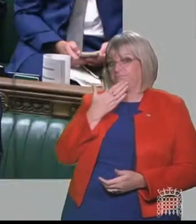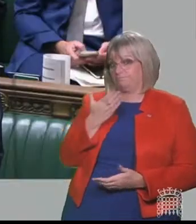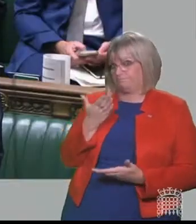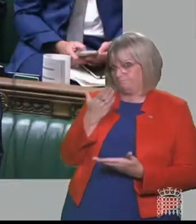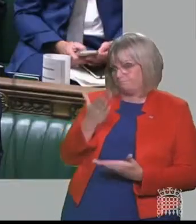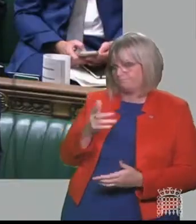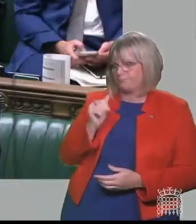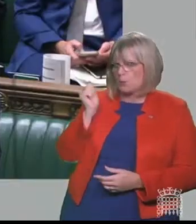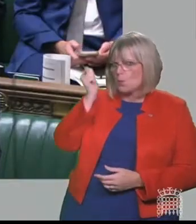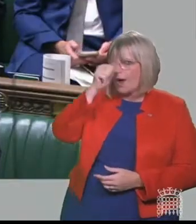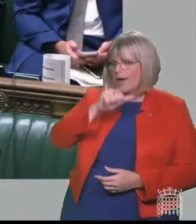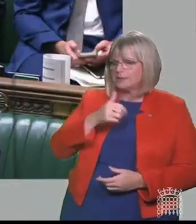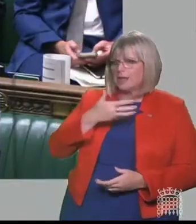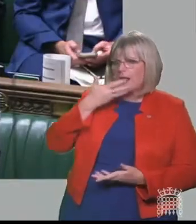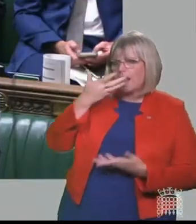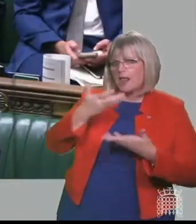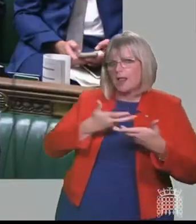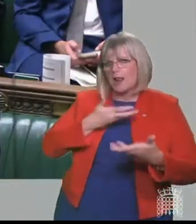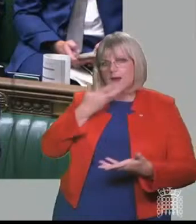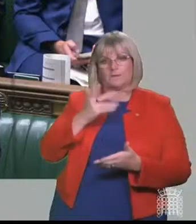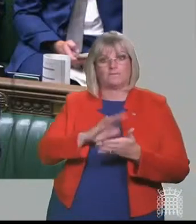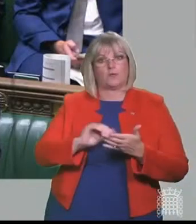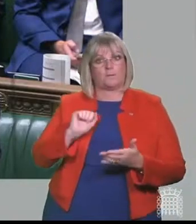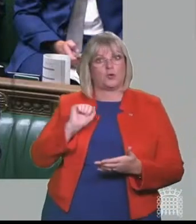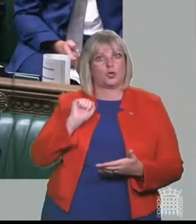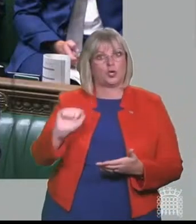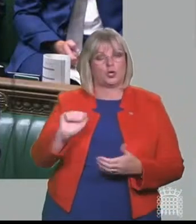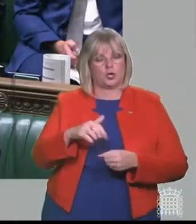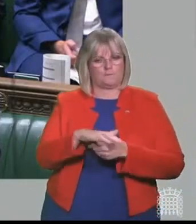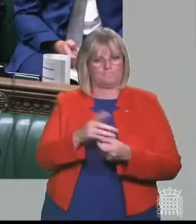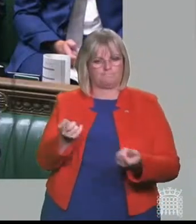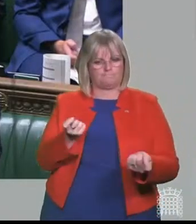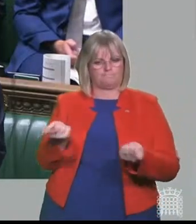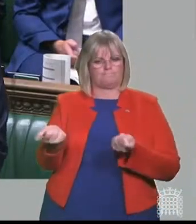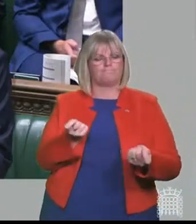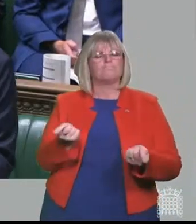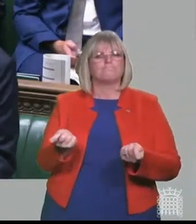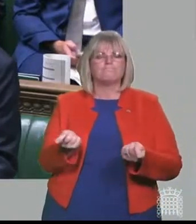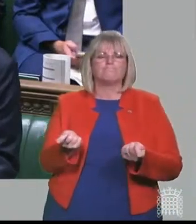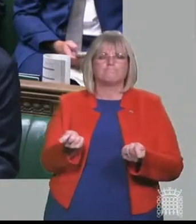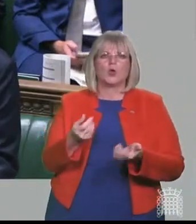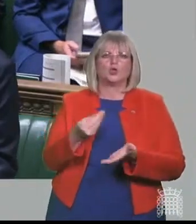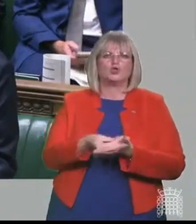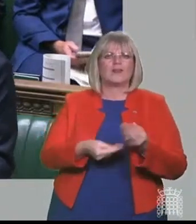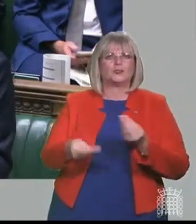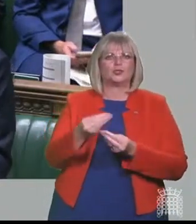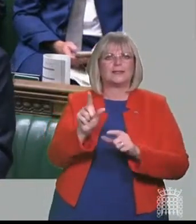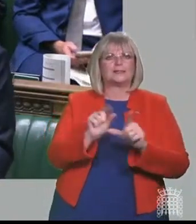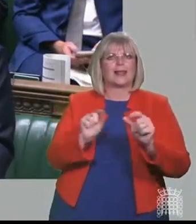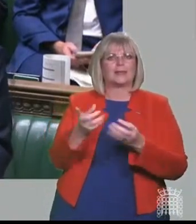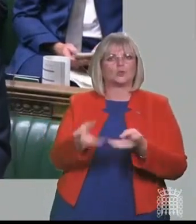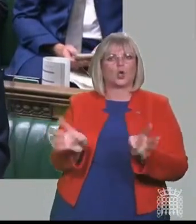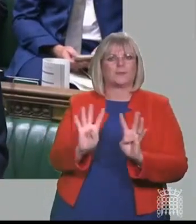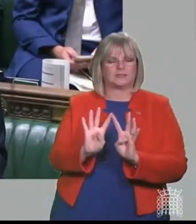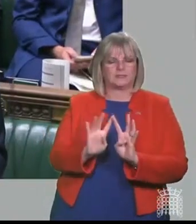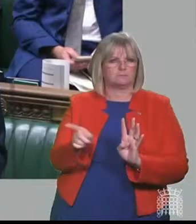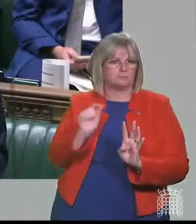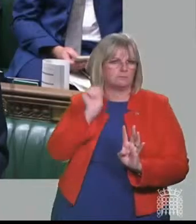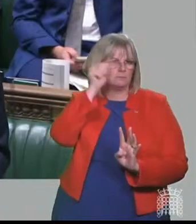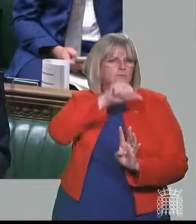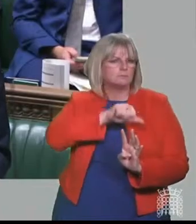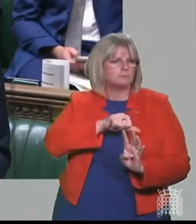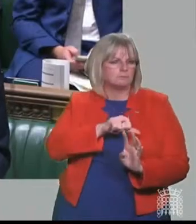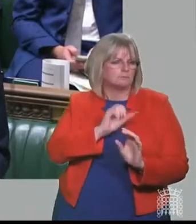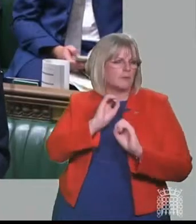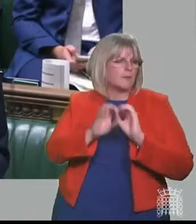the economy from her position chairing the Treasury Select Committee. So the OBR are very specific about that. They say that the measures